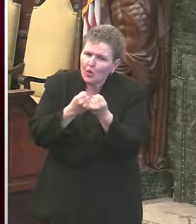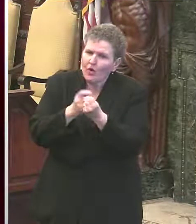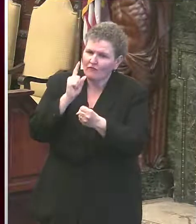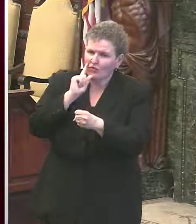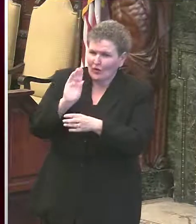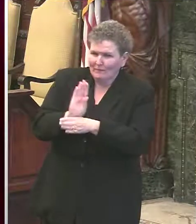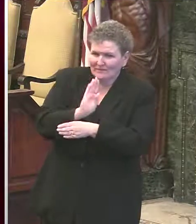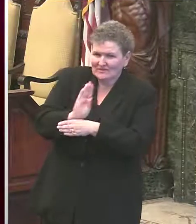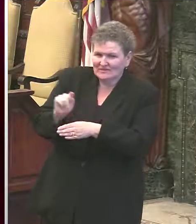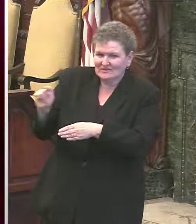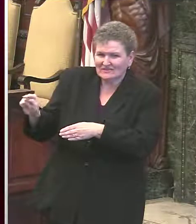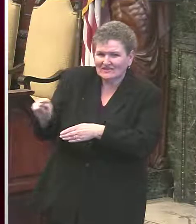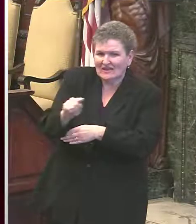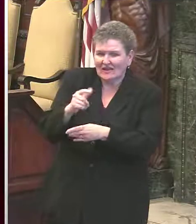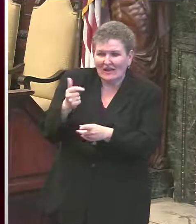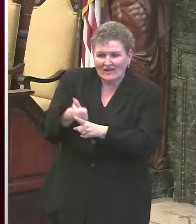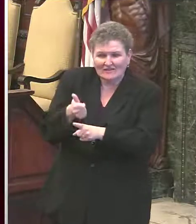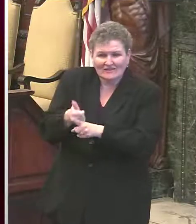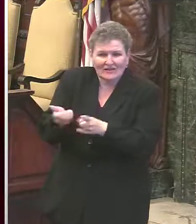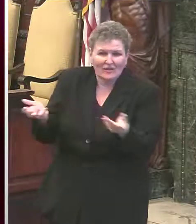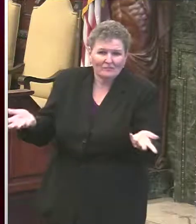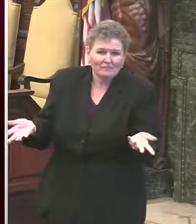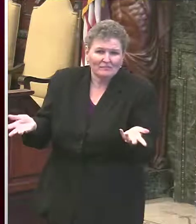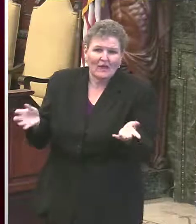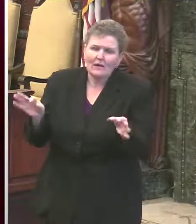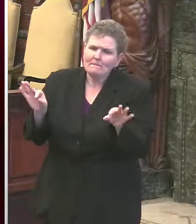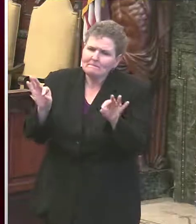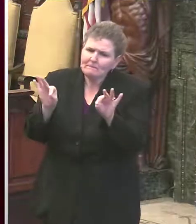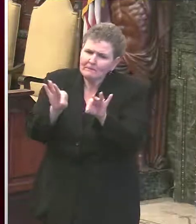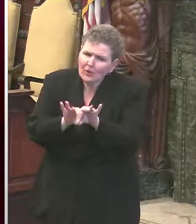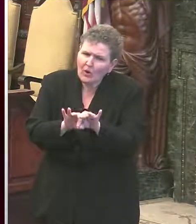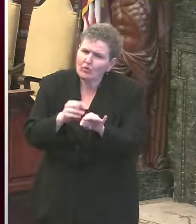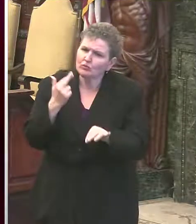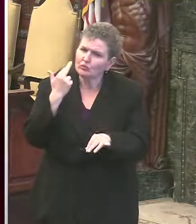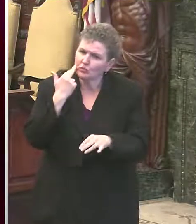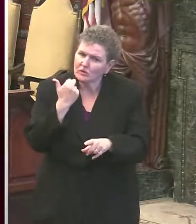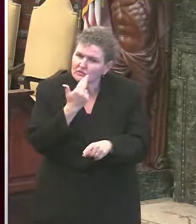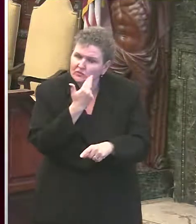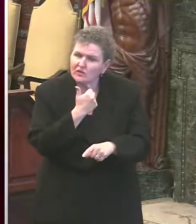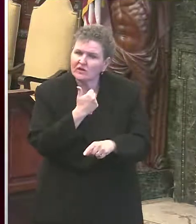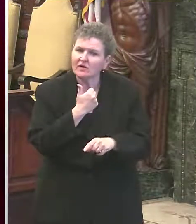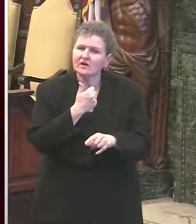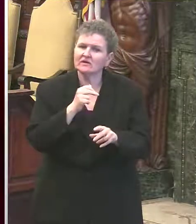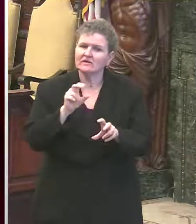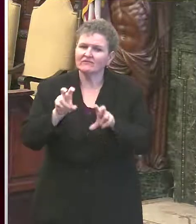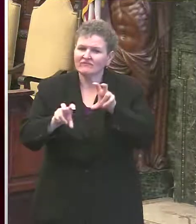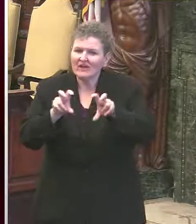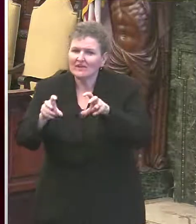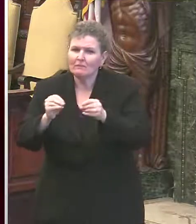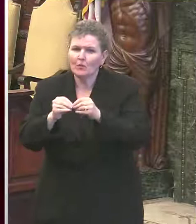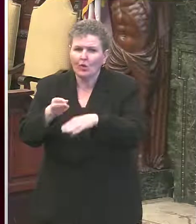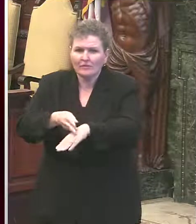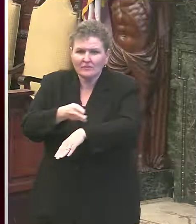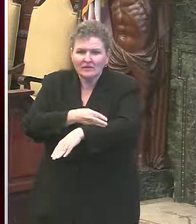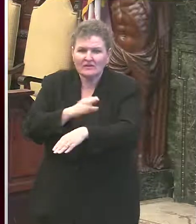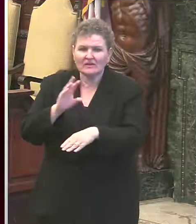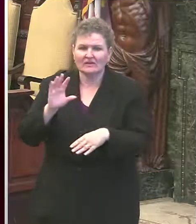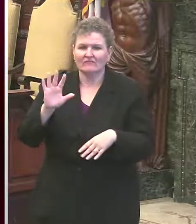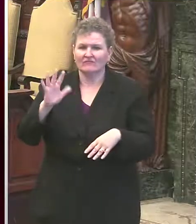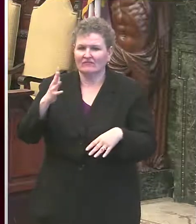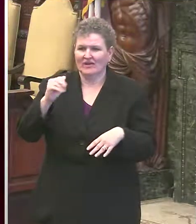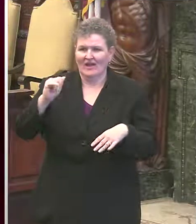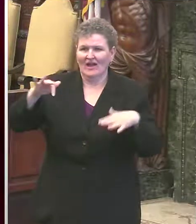yourself, we think it's important for restaurants to invest in improvements in ventilation over the long term